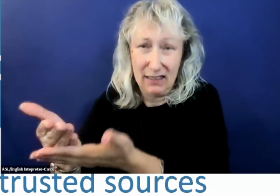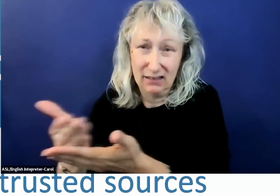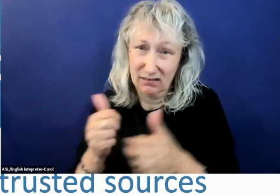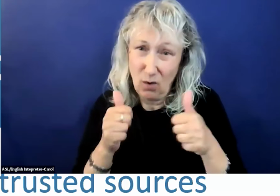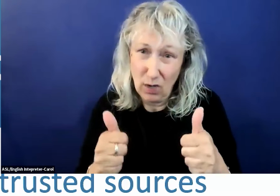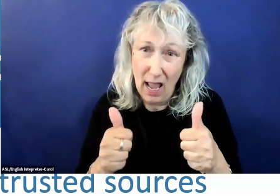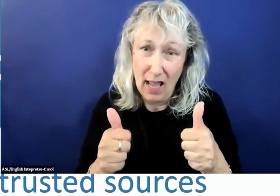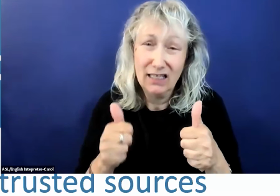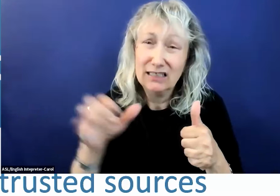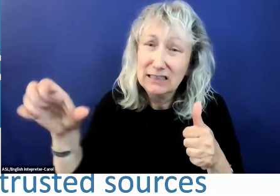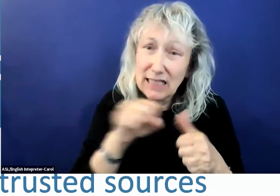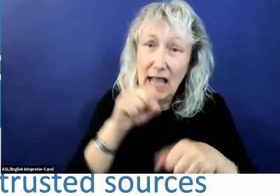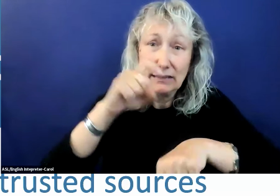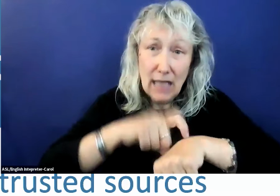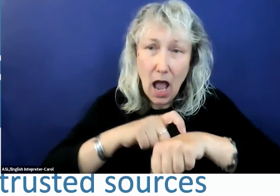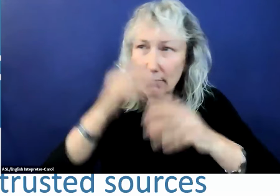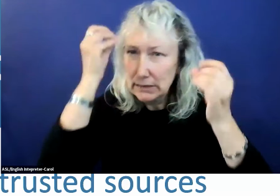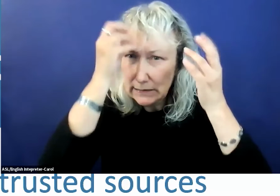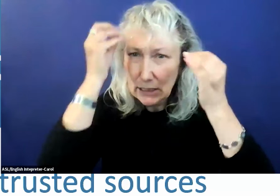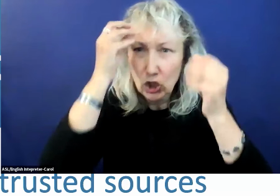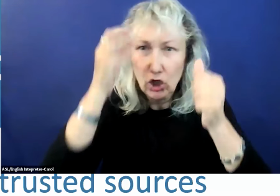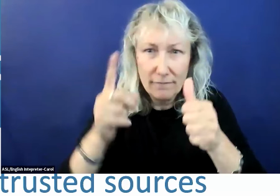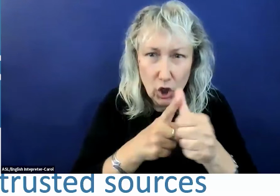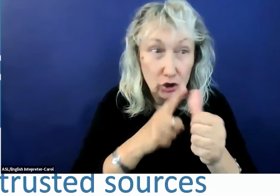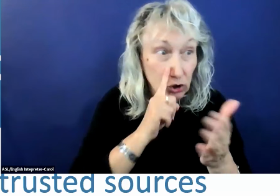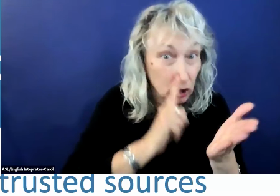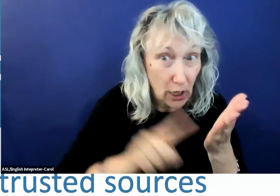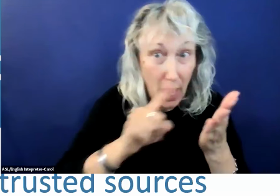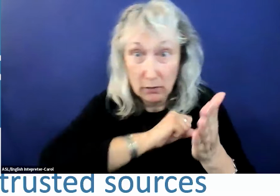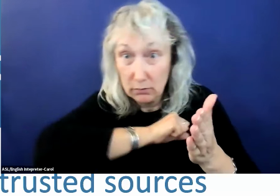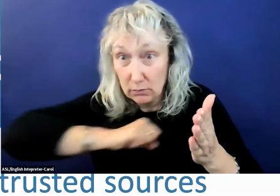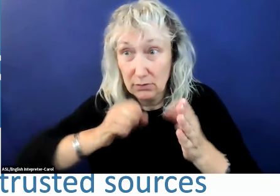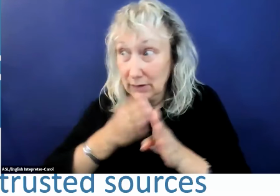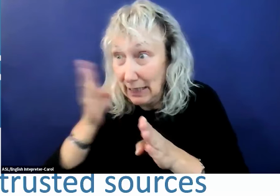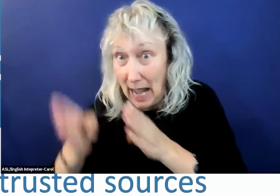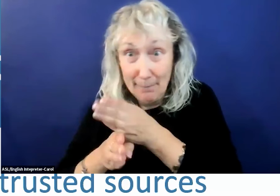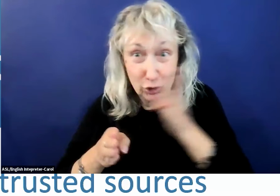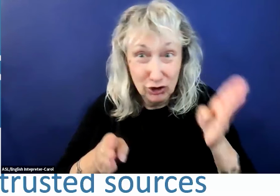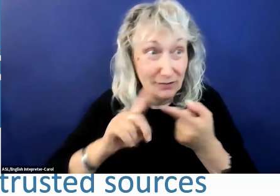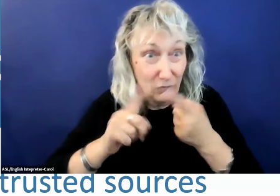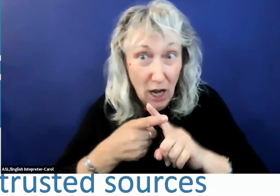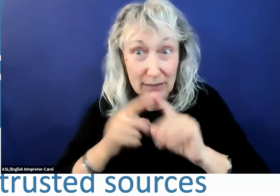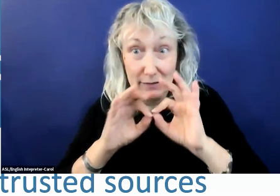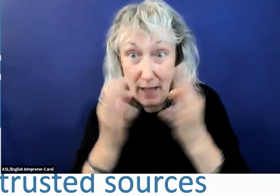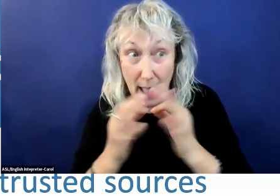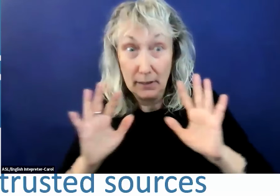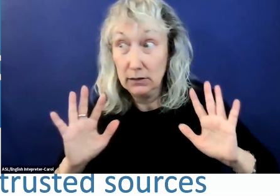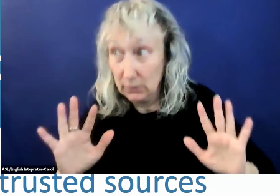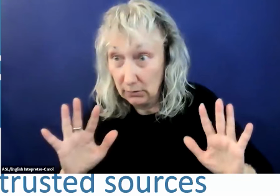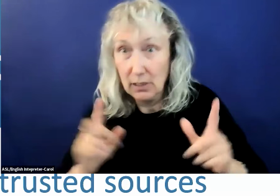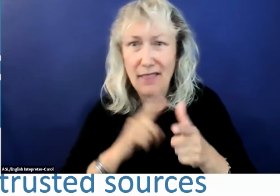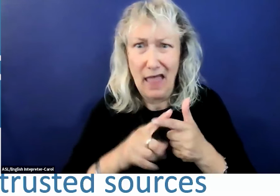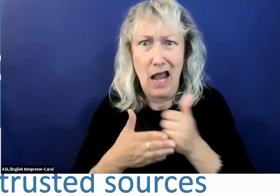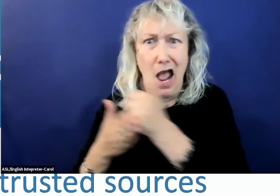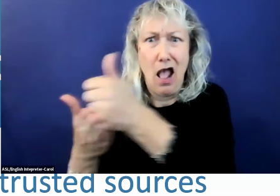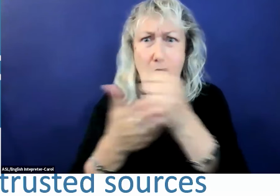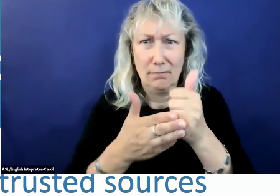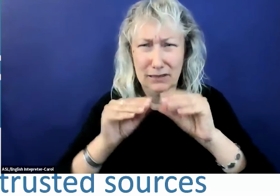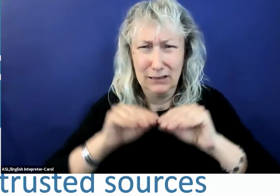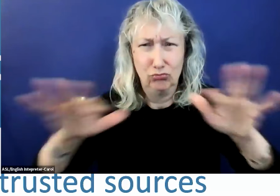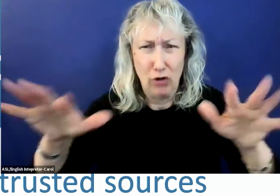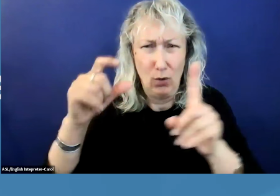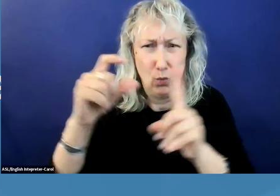take your time to consider information and verify with family and friends, and then use what you've learned to educate others. Next